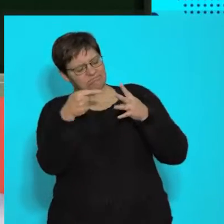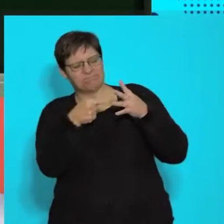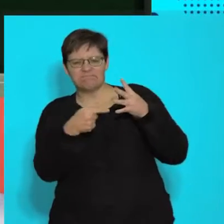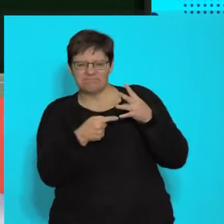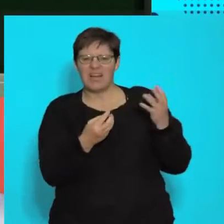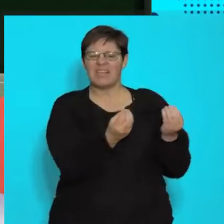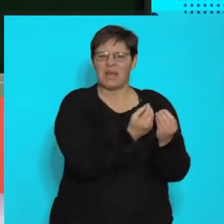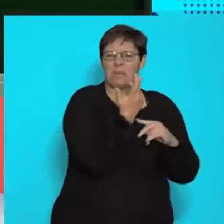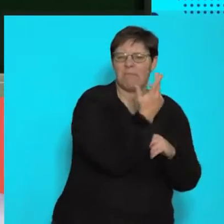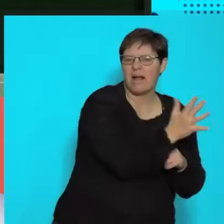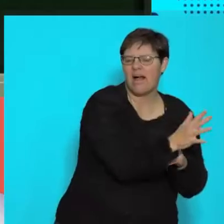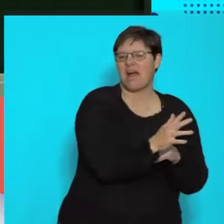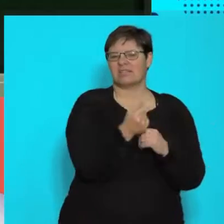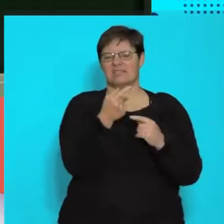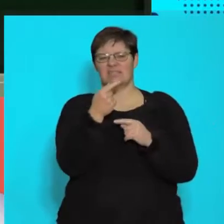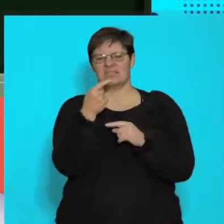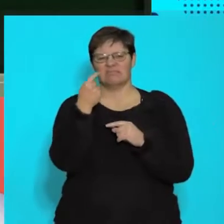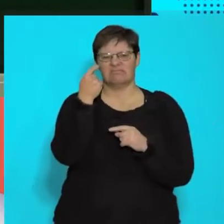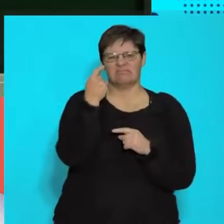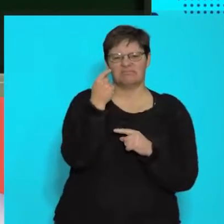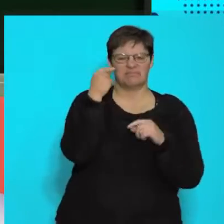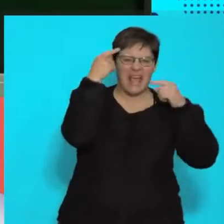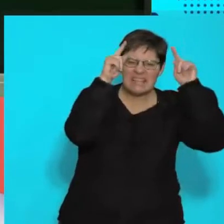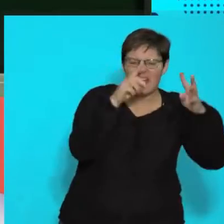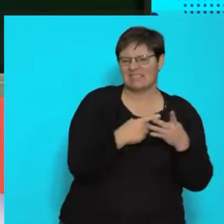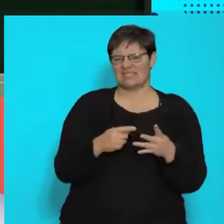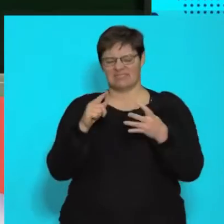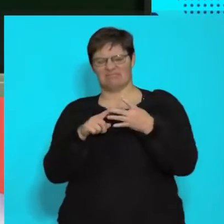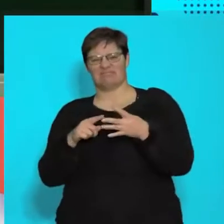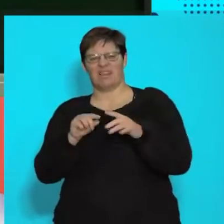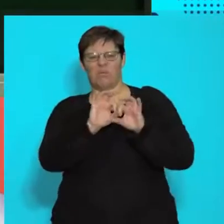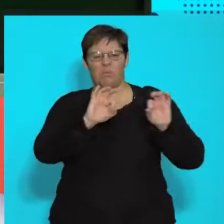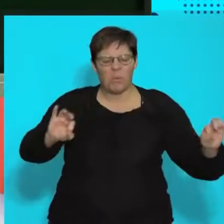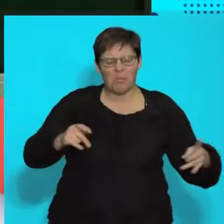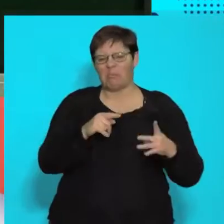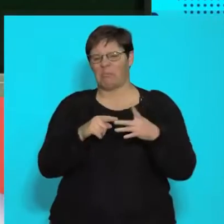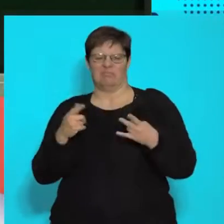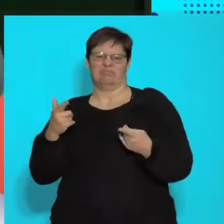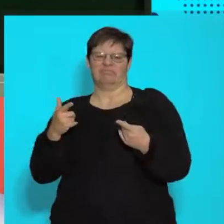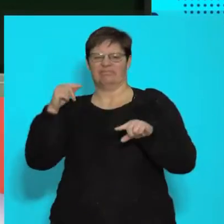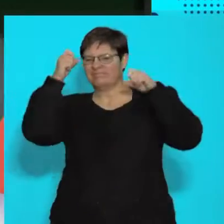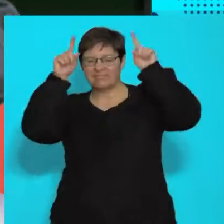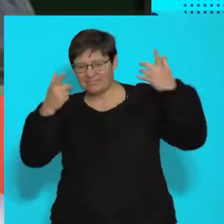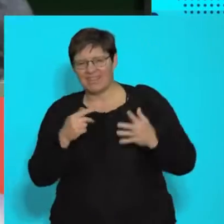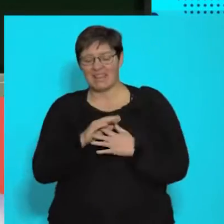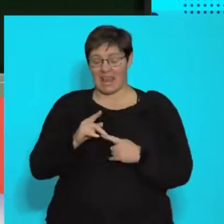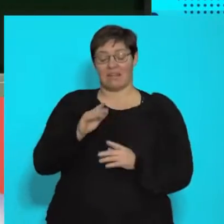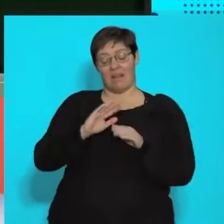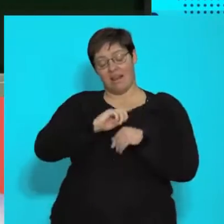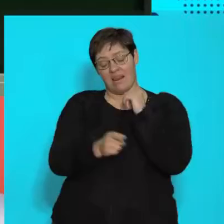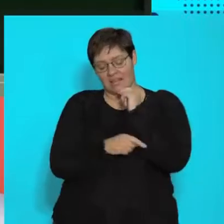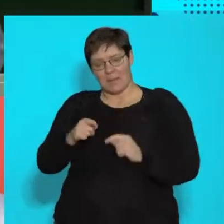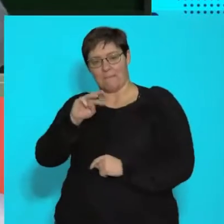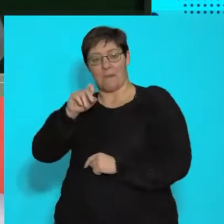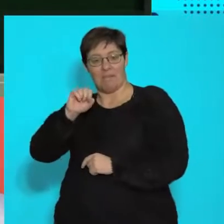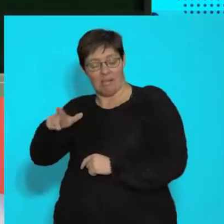different organisms having different gaseous exchange. And then we ended off with the mammals. And we said that mammals are warm-blooded